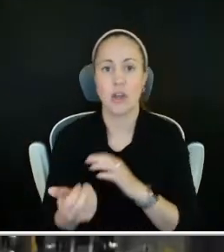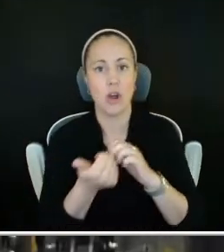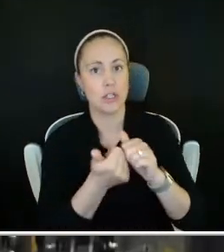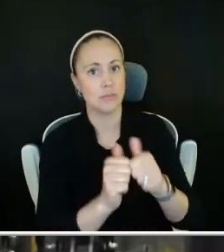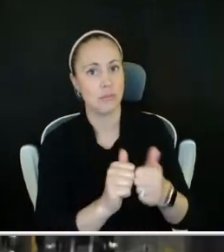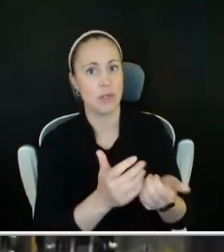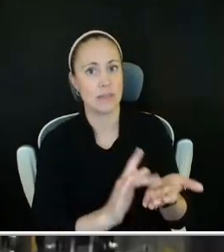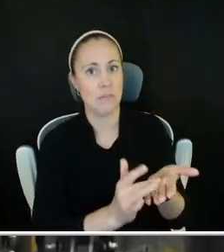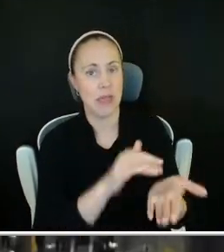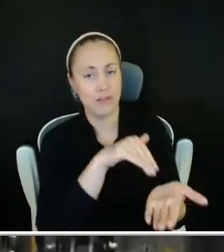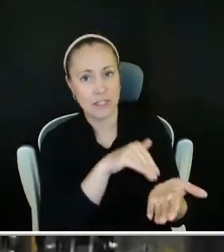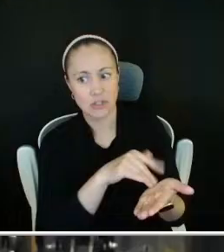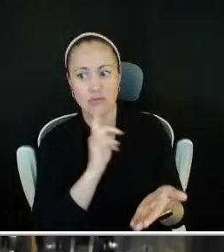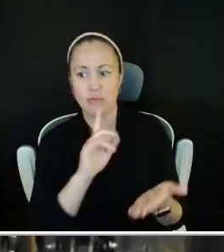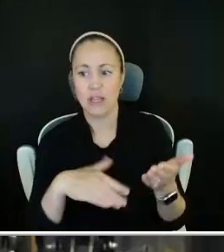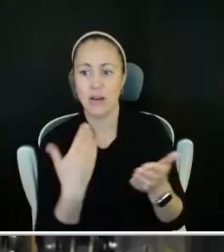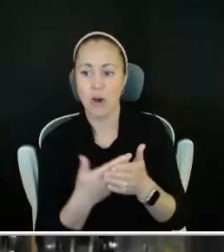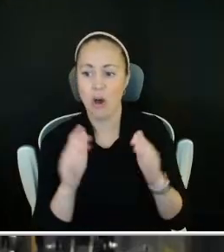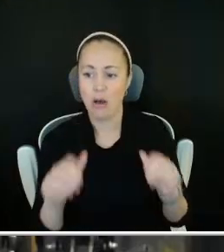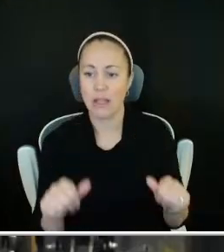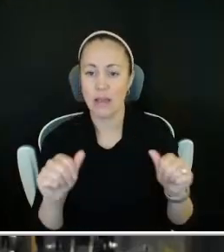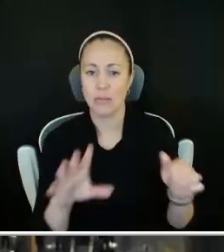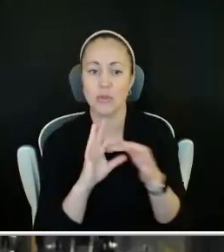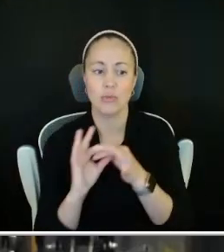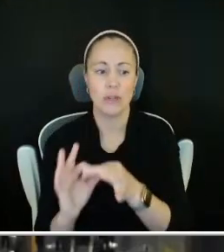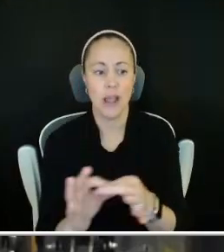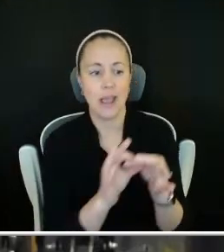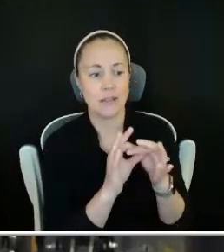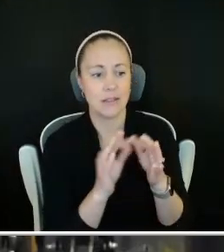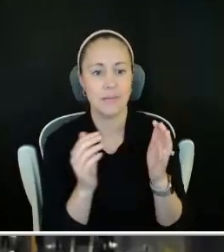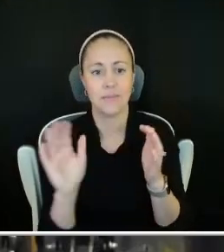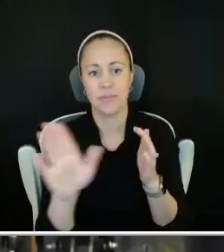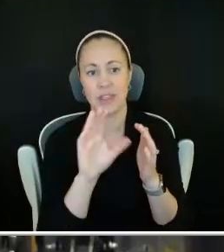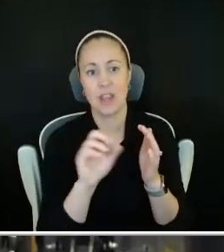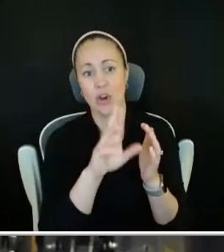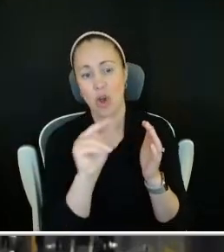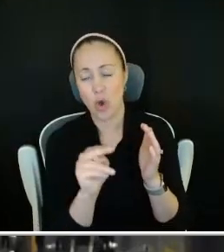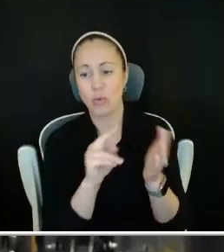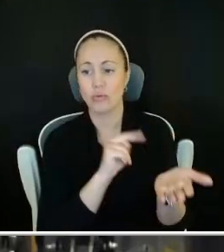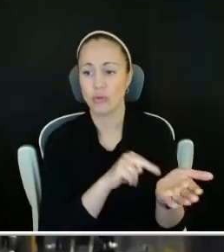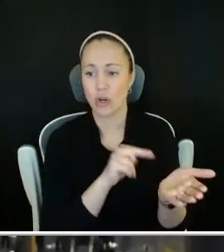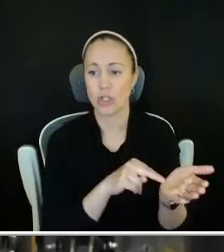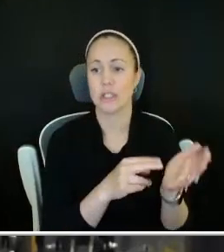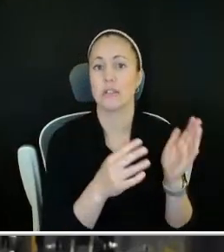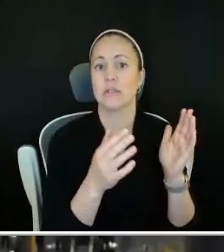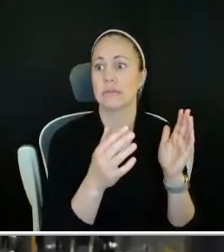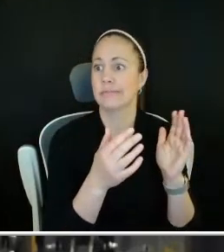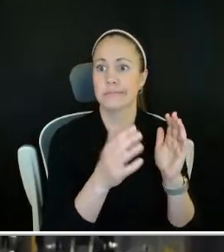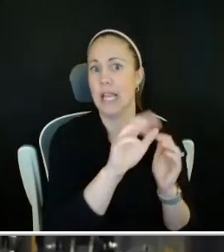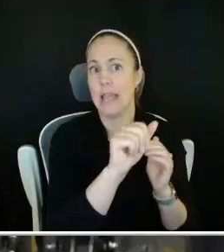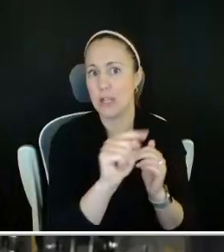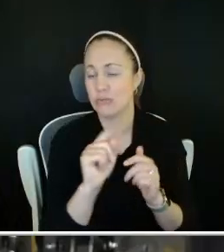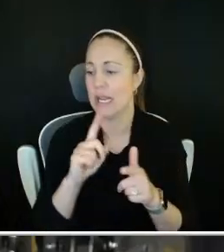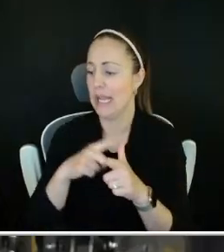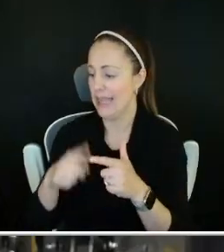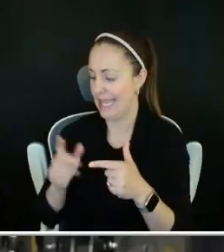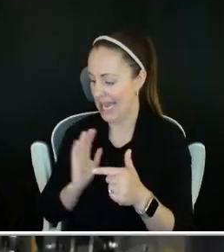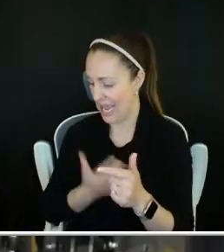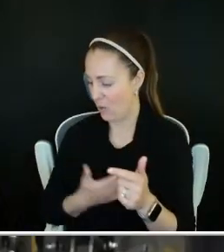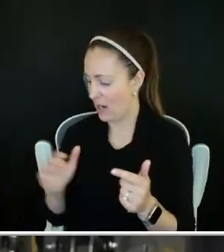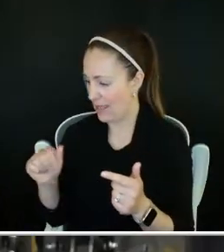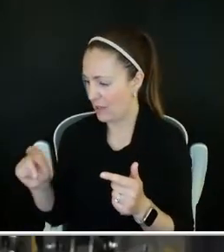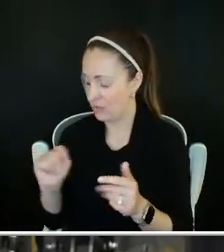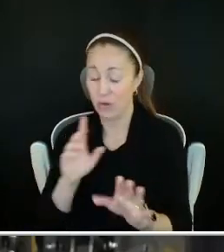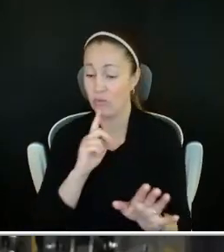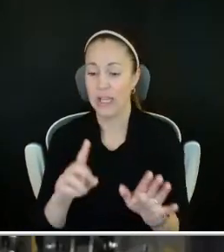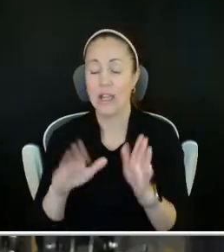to connect with and collaborate with their own clinical athletic trainers and nurses, and then the athletic trainers in our partner high schools, and then they can talk with the physical